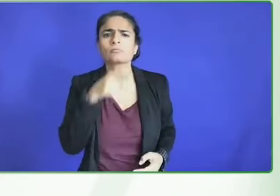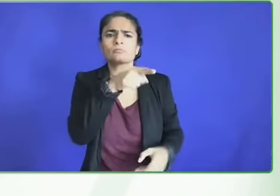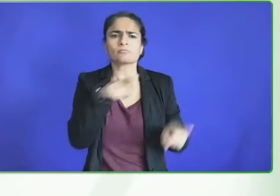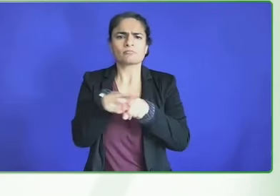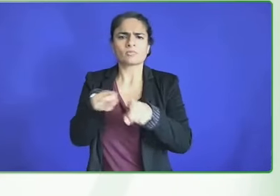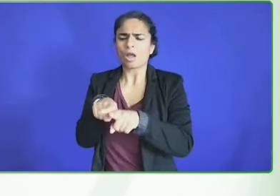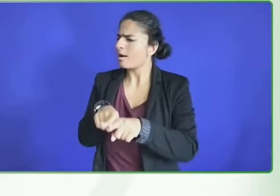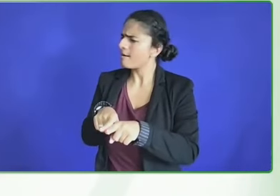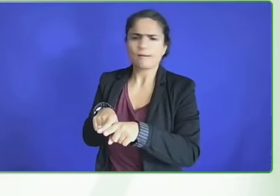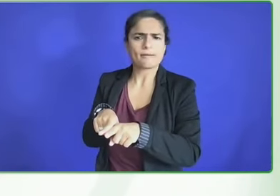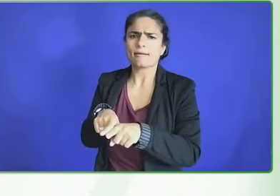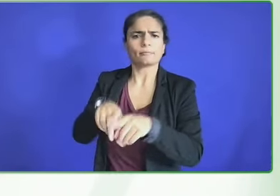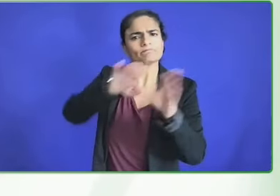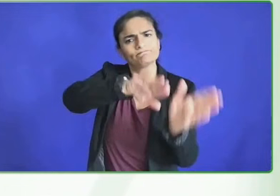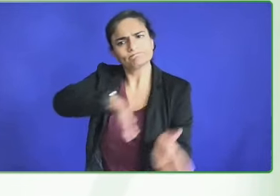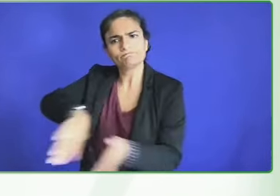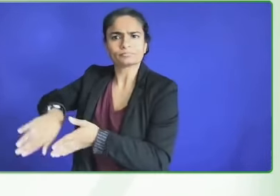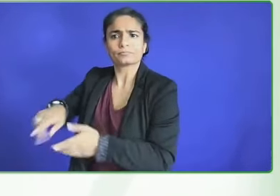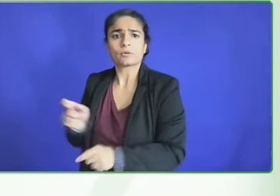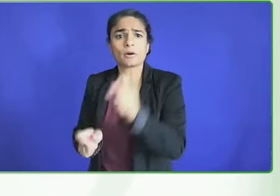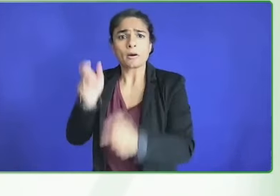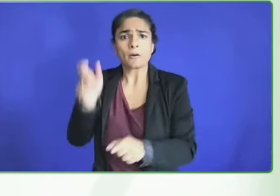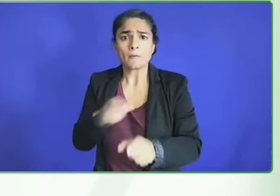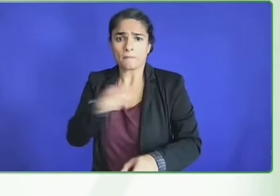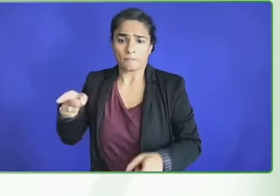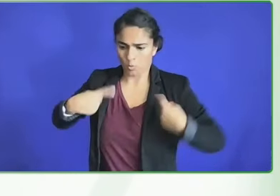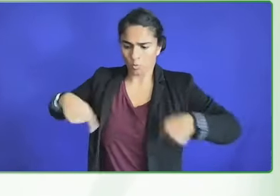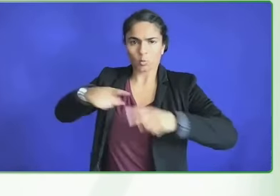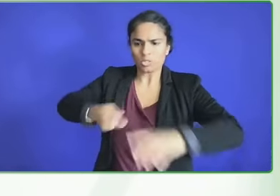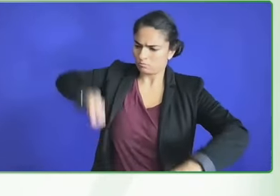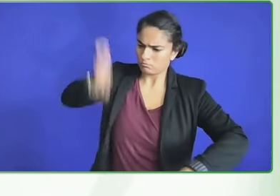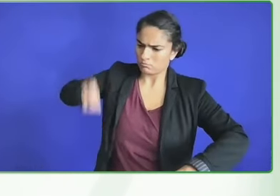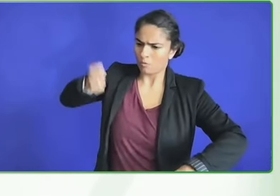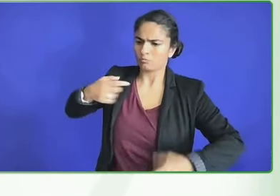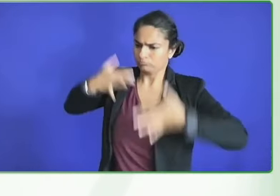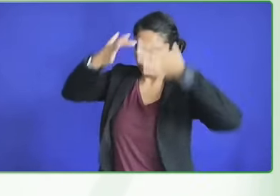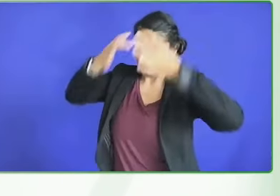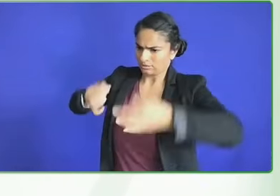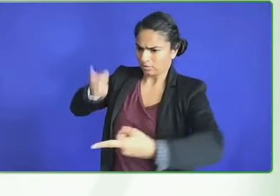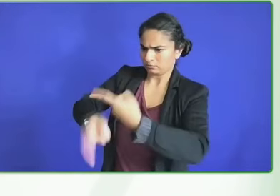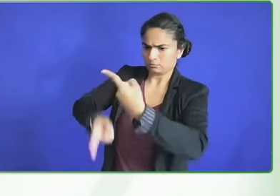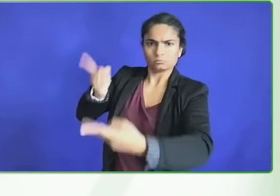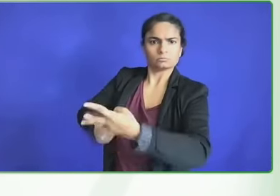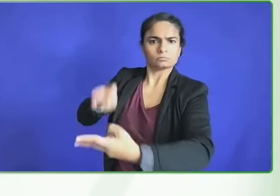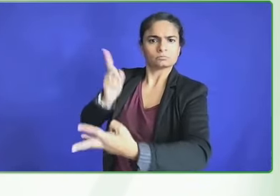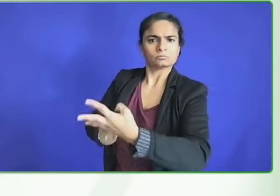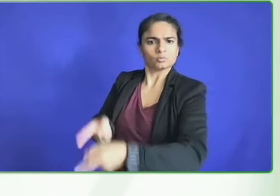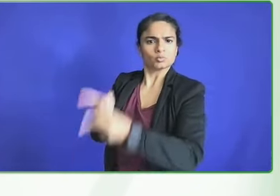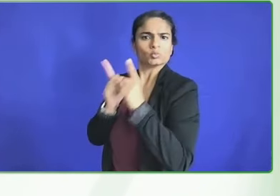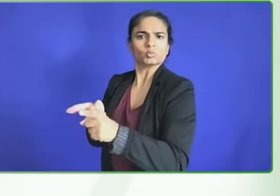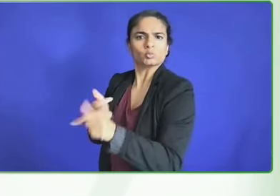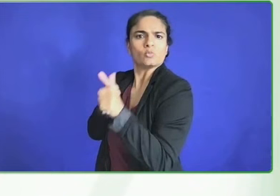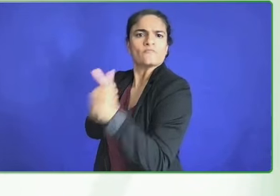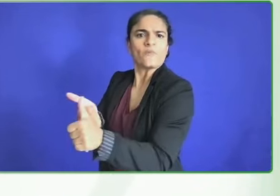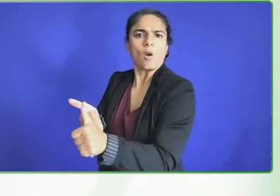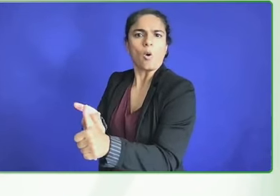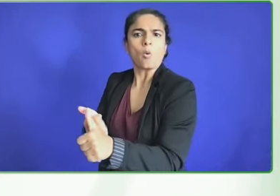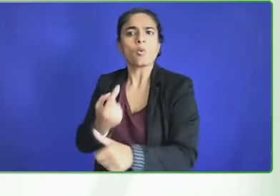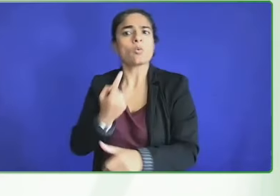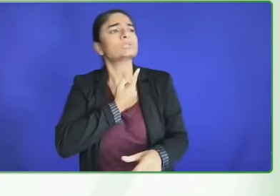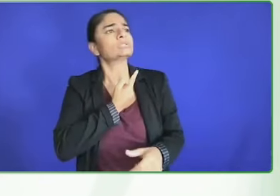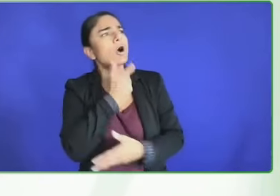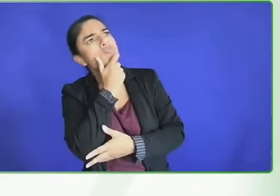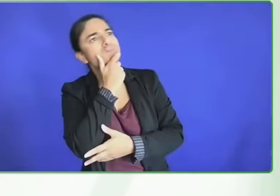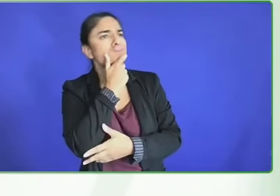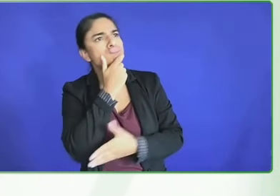particularly disempowering guardianship or conservationship in other jurisdictions. Ultimately, wardship